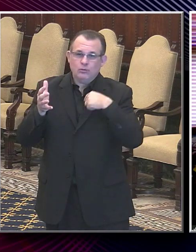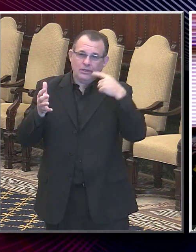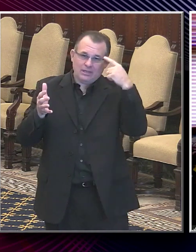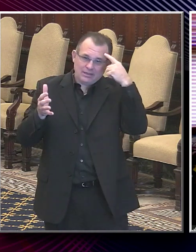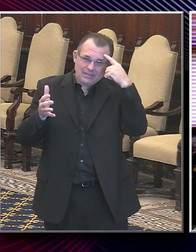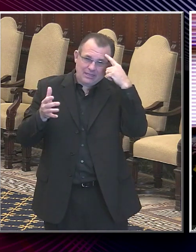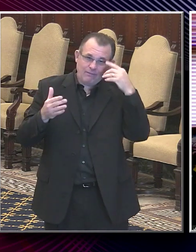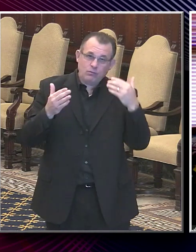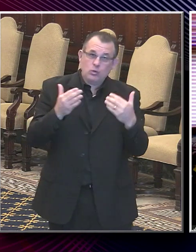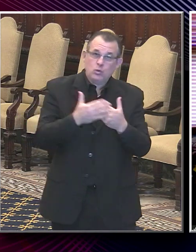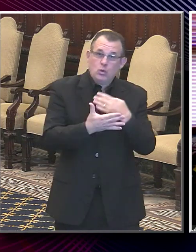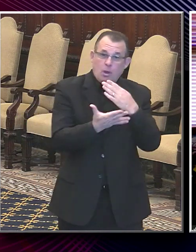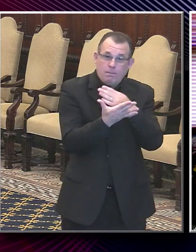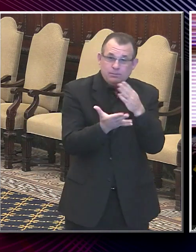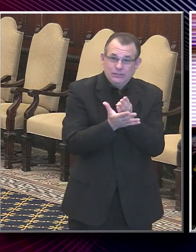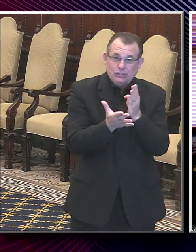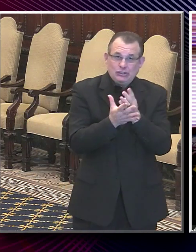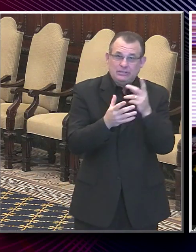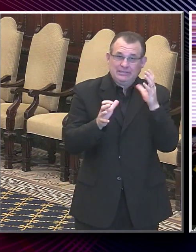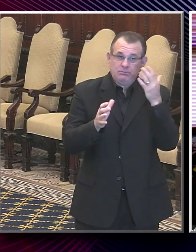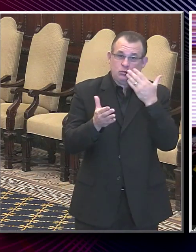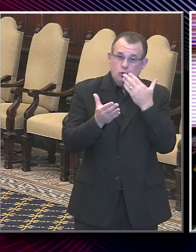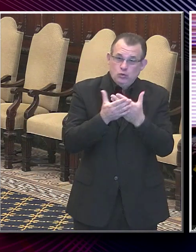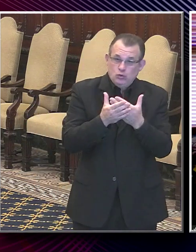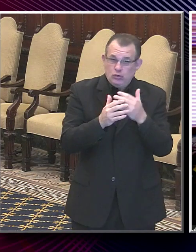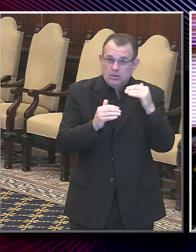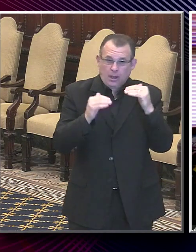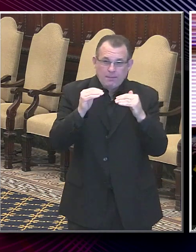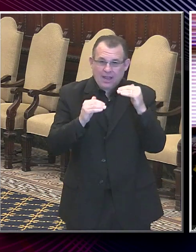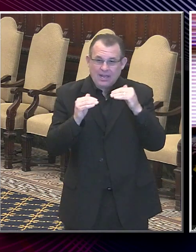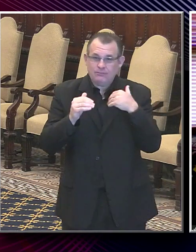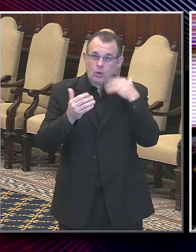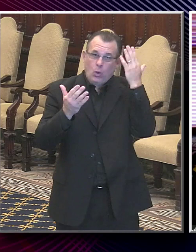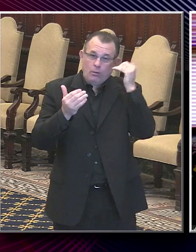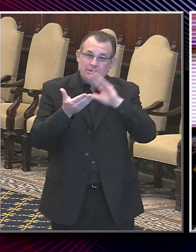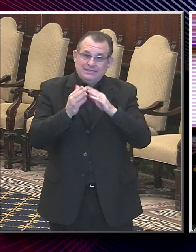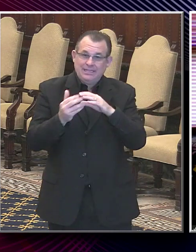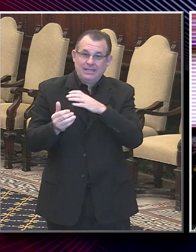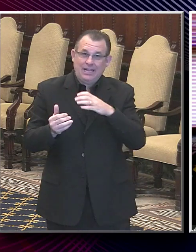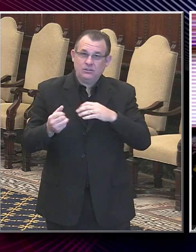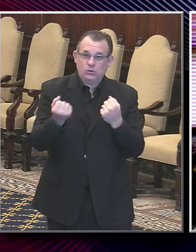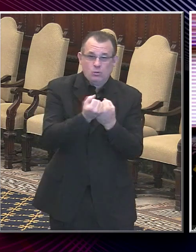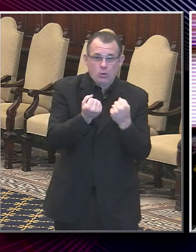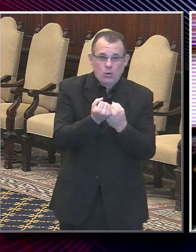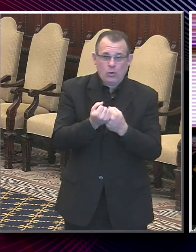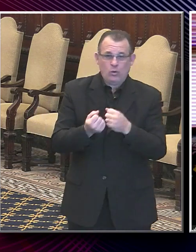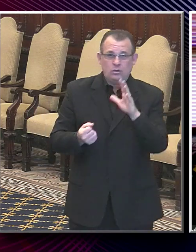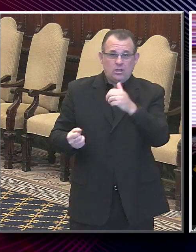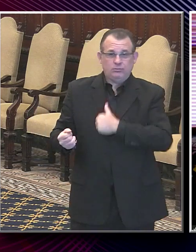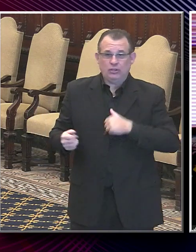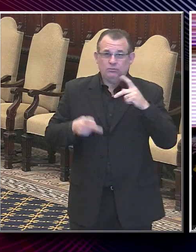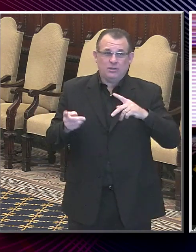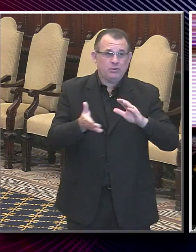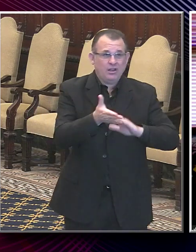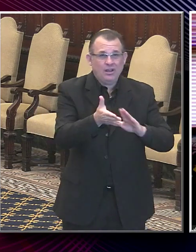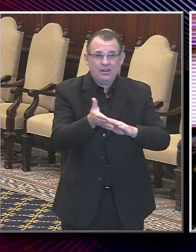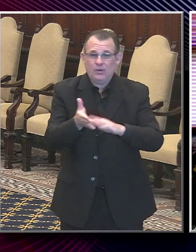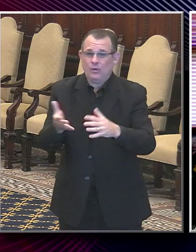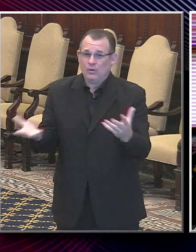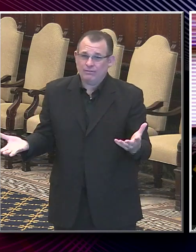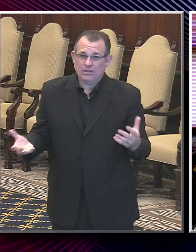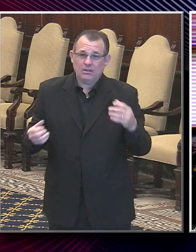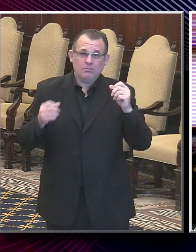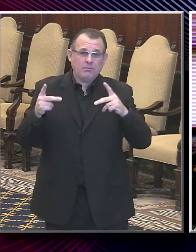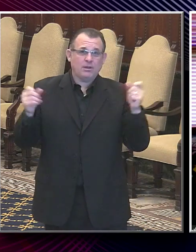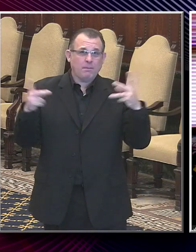we've done is a balanced budget, and we're hoping to get the support. We're sorry that people had to be laid off. We'd like to get people back as soon as possible, and the